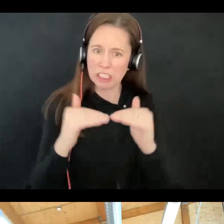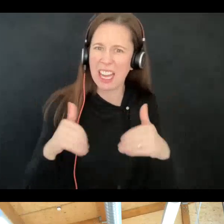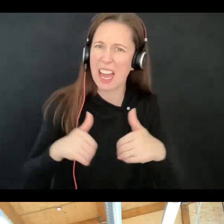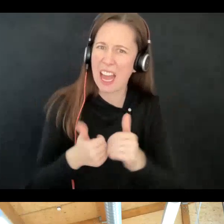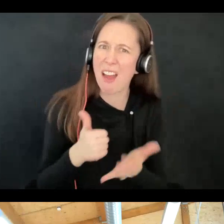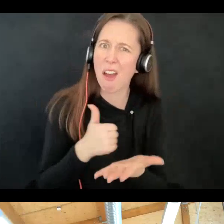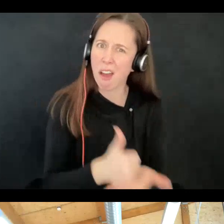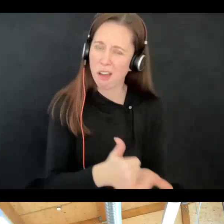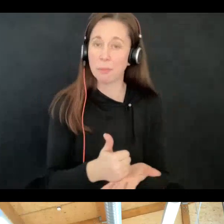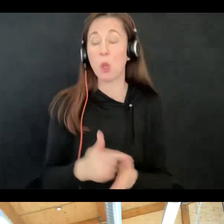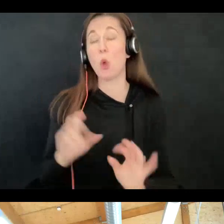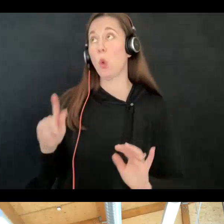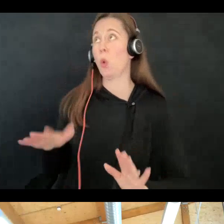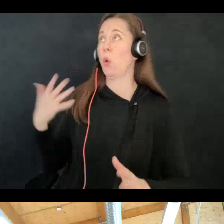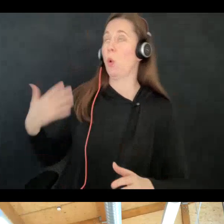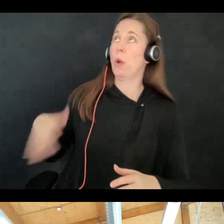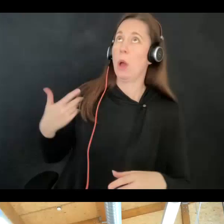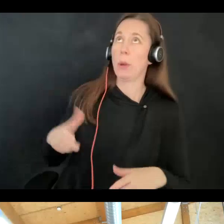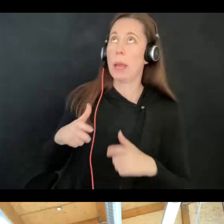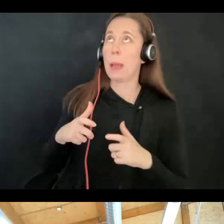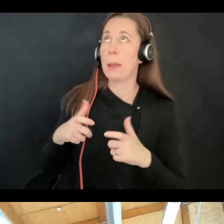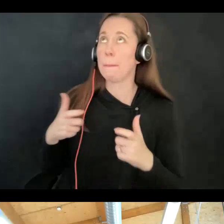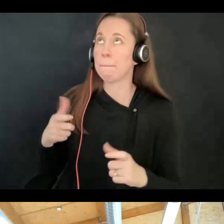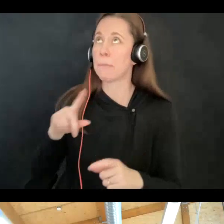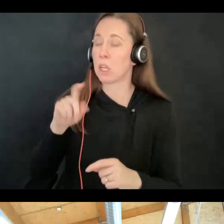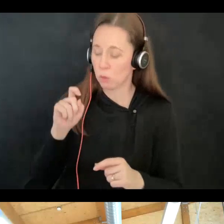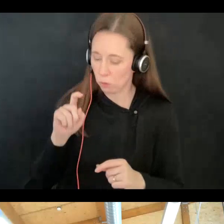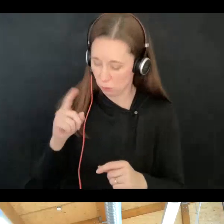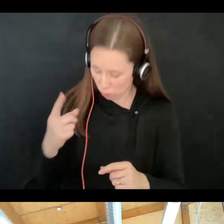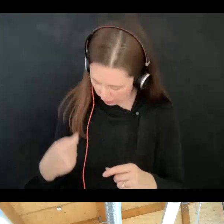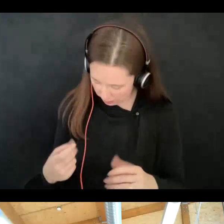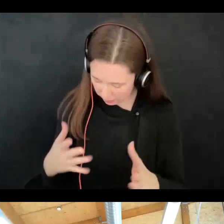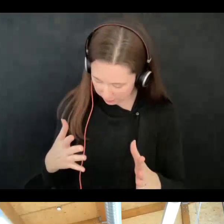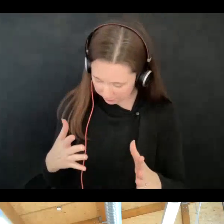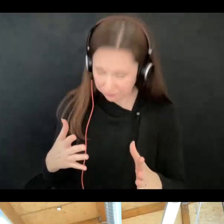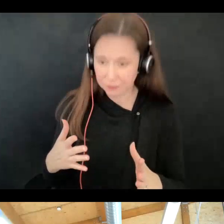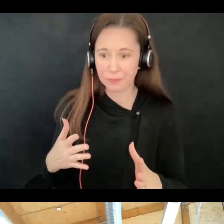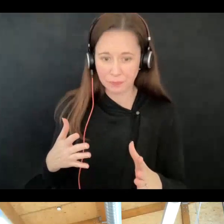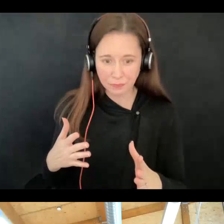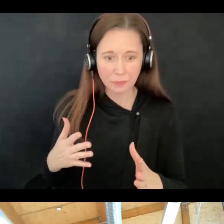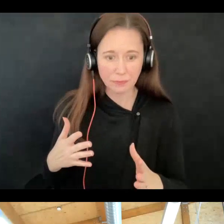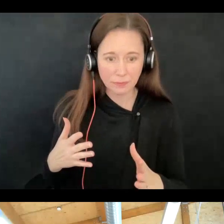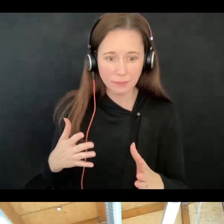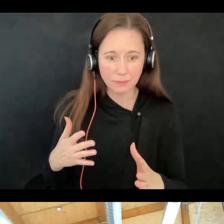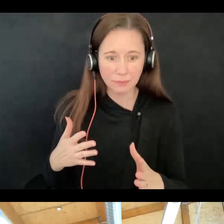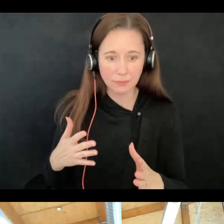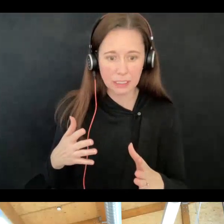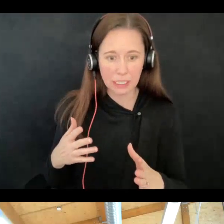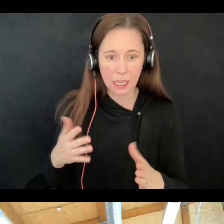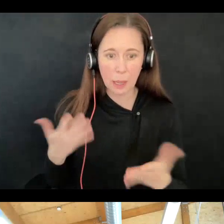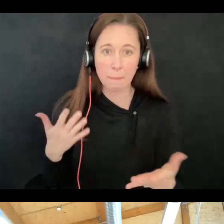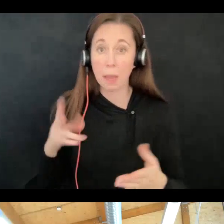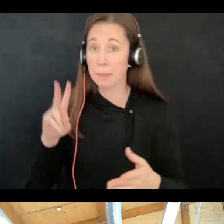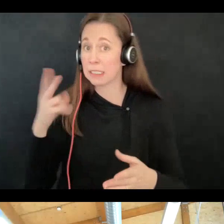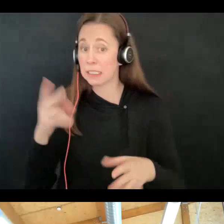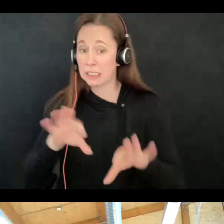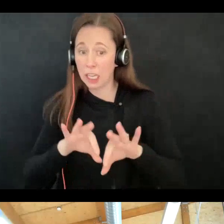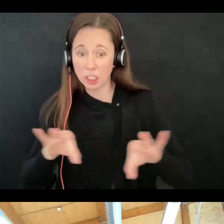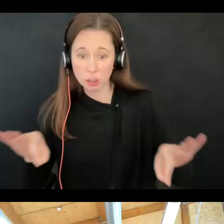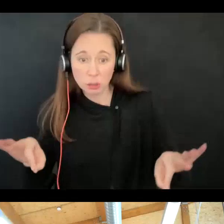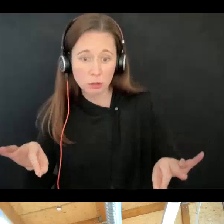one. Okay, so you're seeking a degree in environmental design. What do I see as important in land use